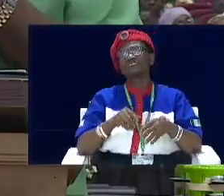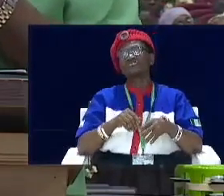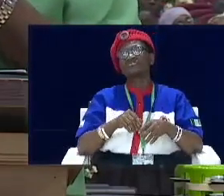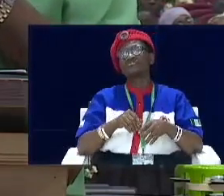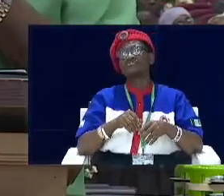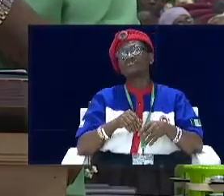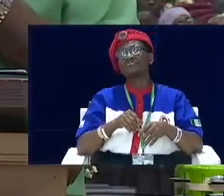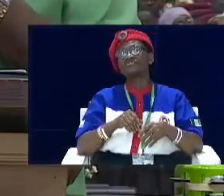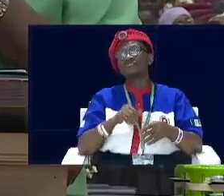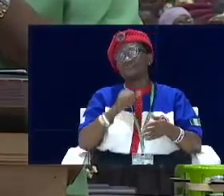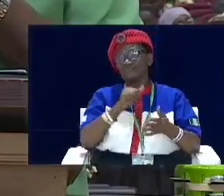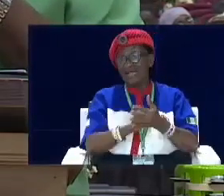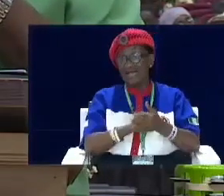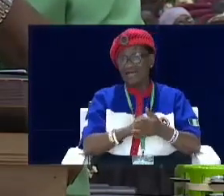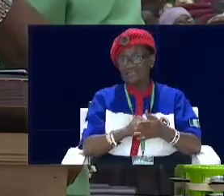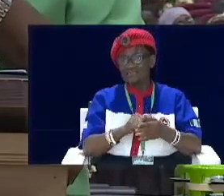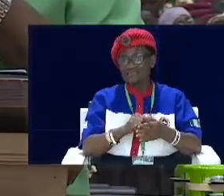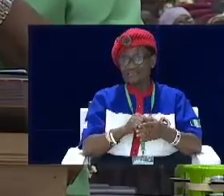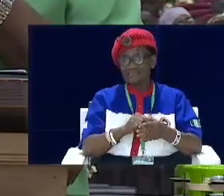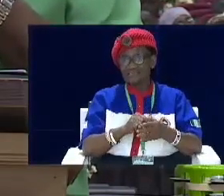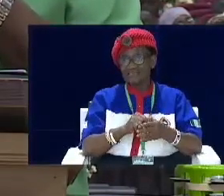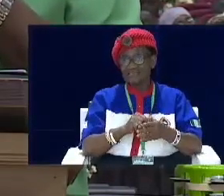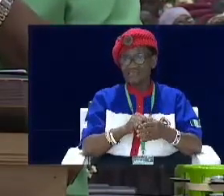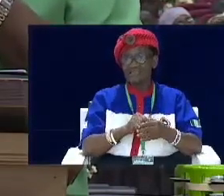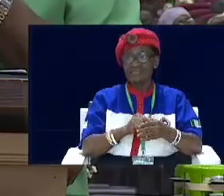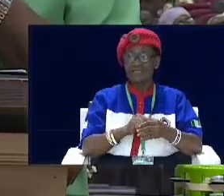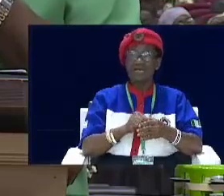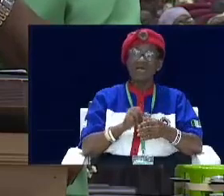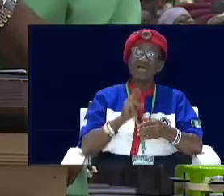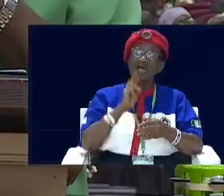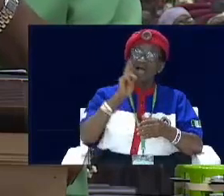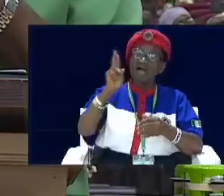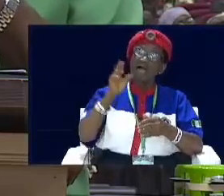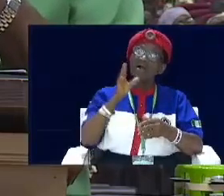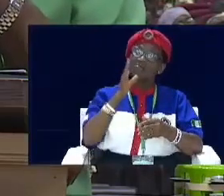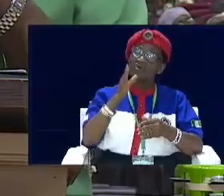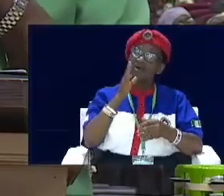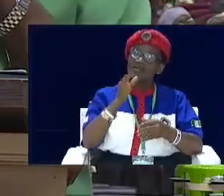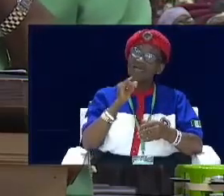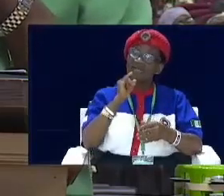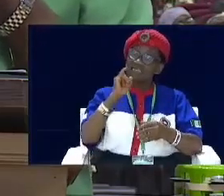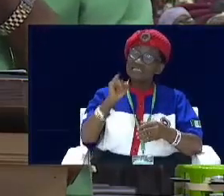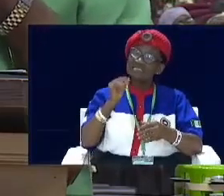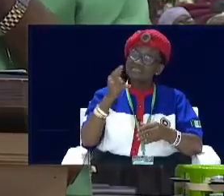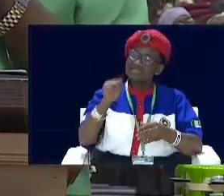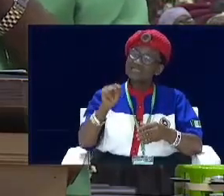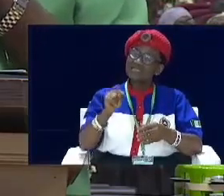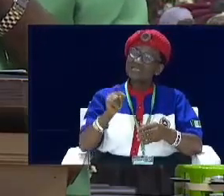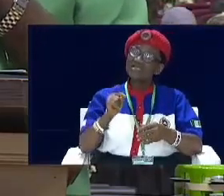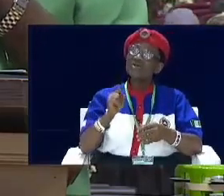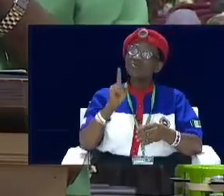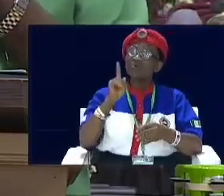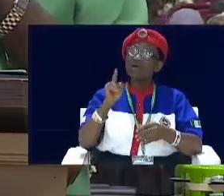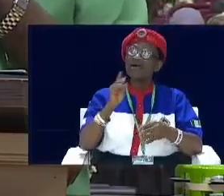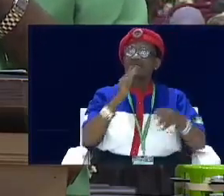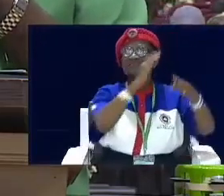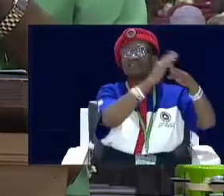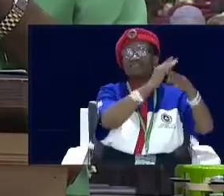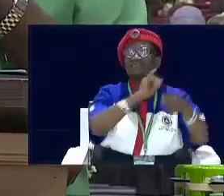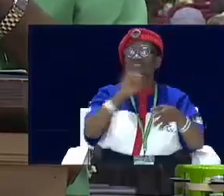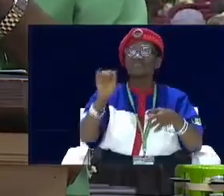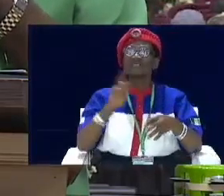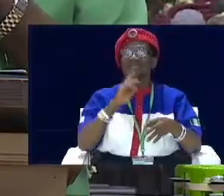the mother is the one behind and not getting married. We pe iya re ni nbe leyin pe ko roko